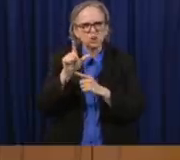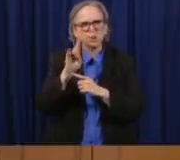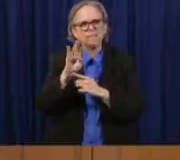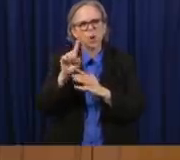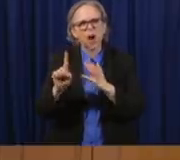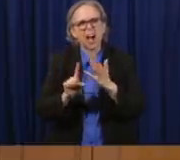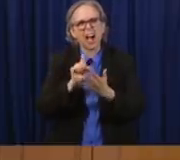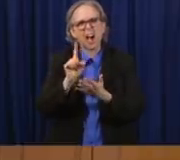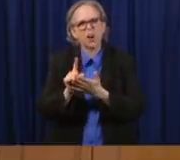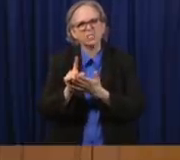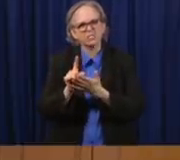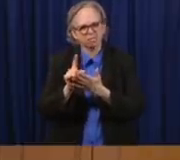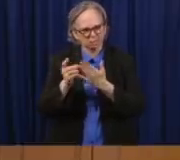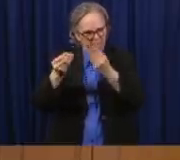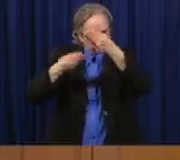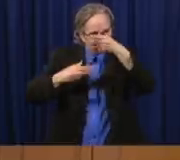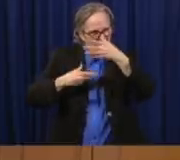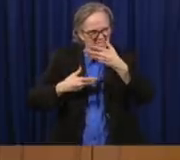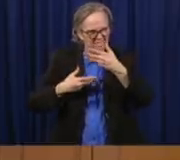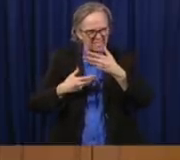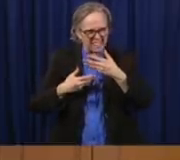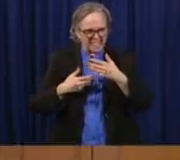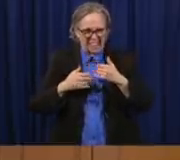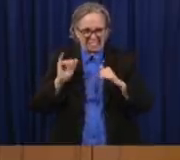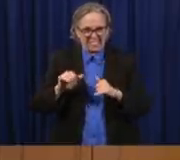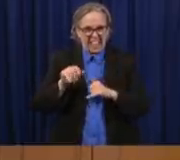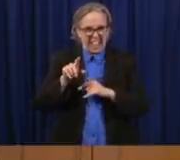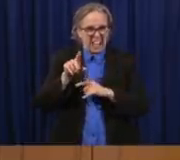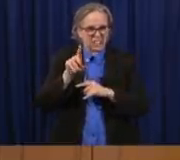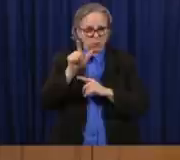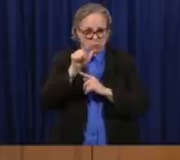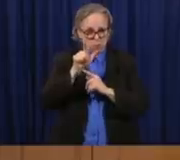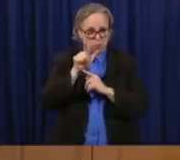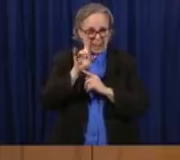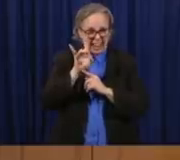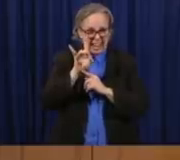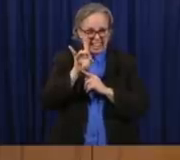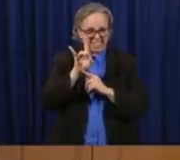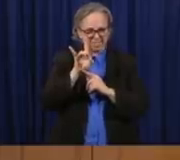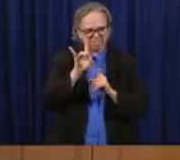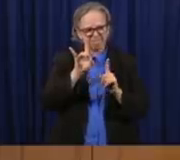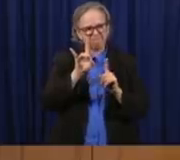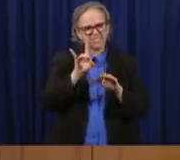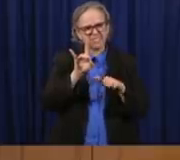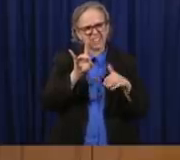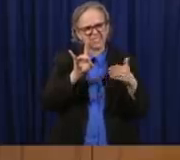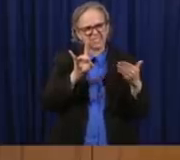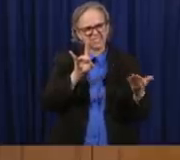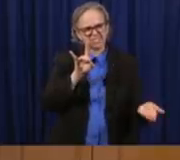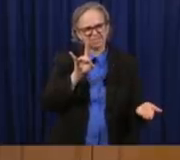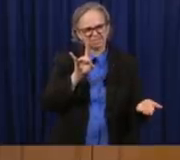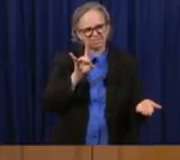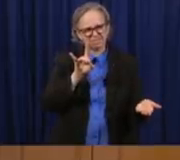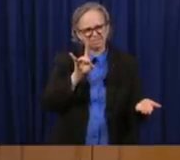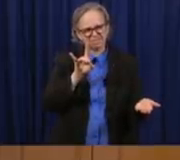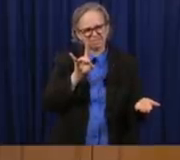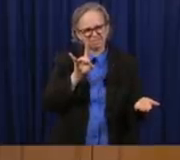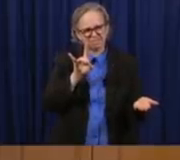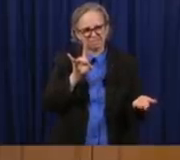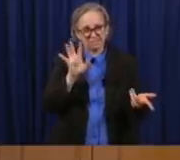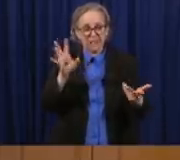had 28 deaths in our last time period, and hospitalizations of